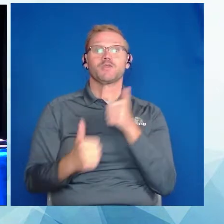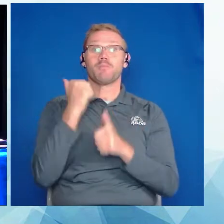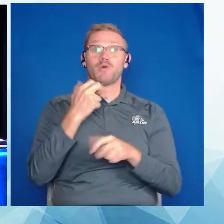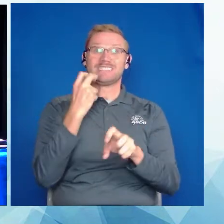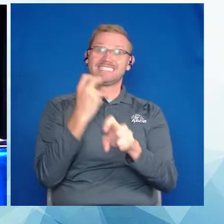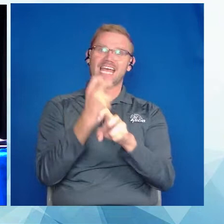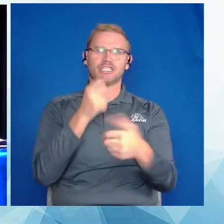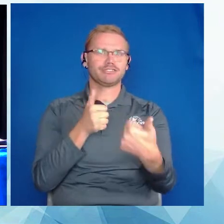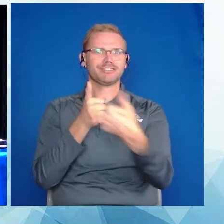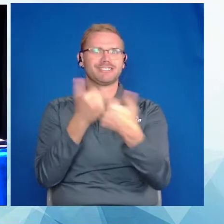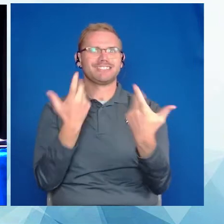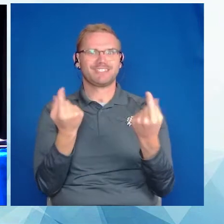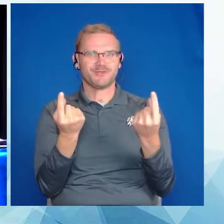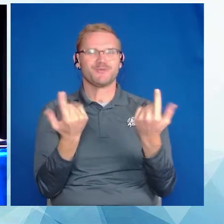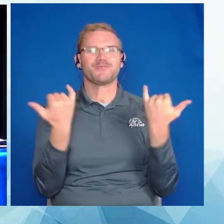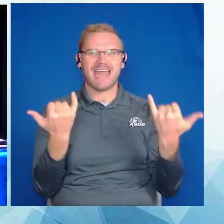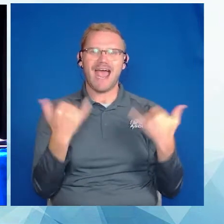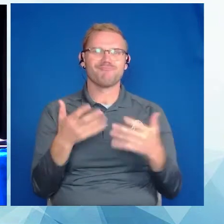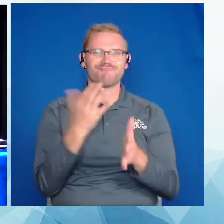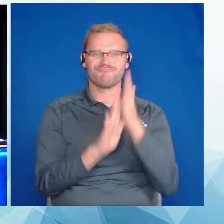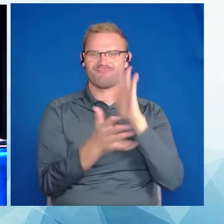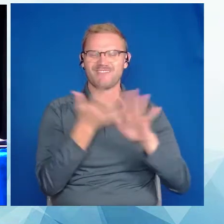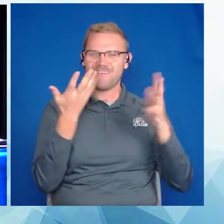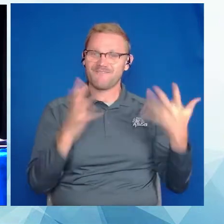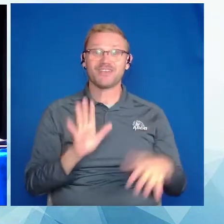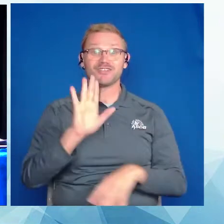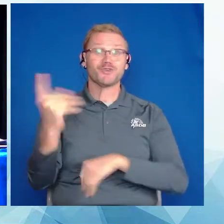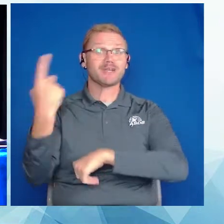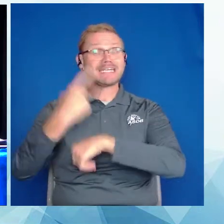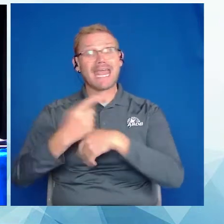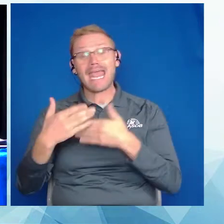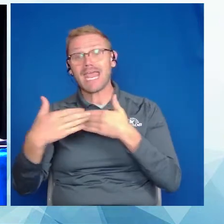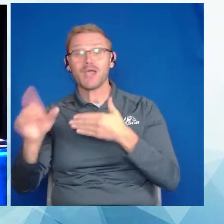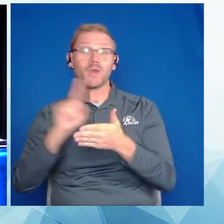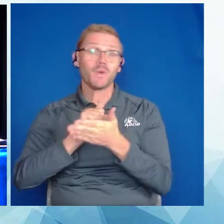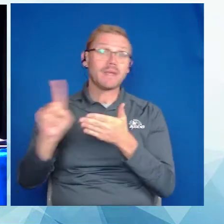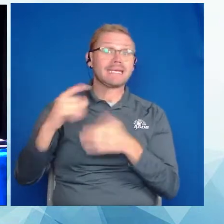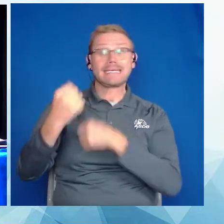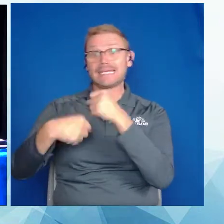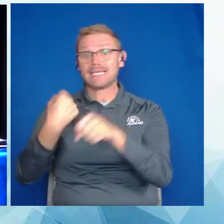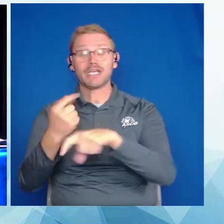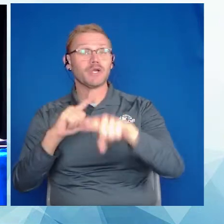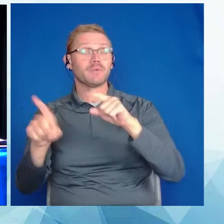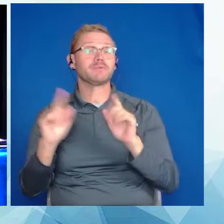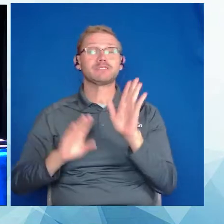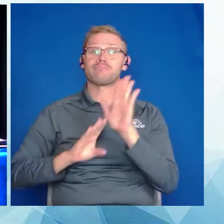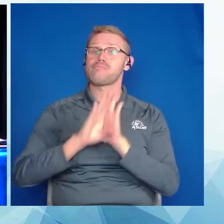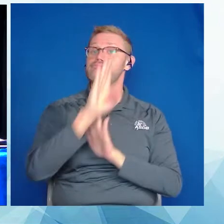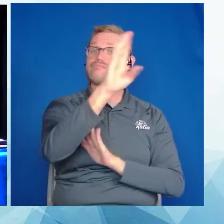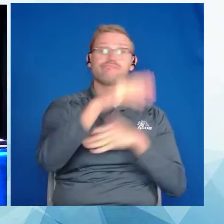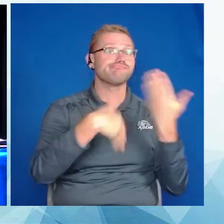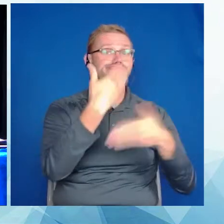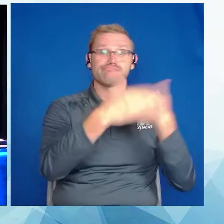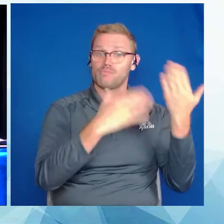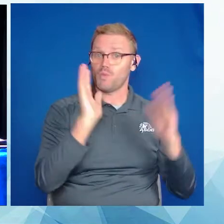tasks, then the rest of your day, week, or year will have nowhere to go but up.